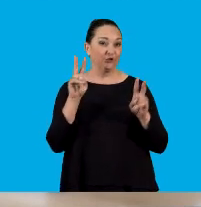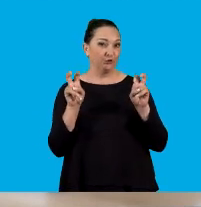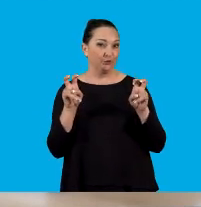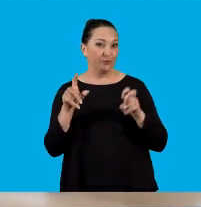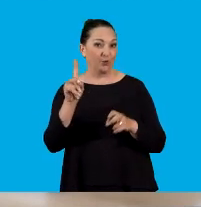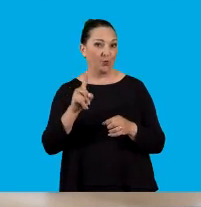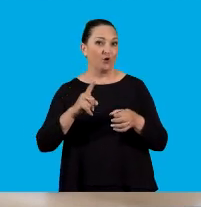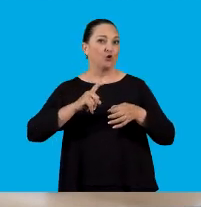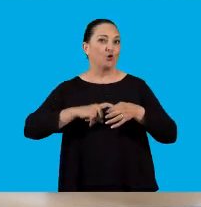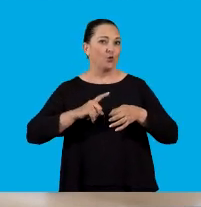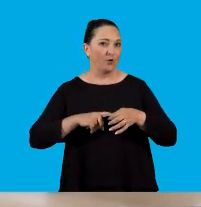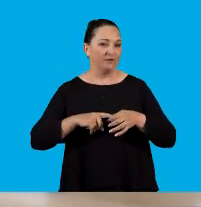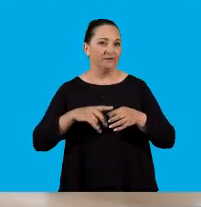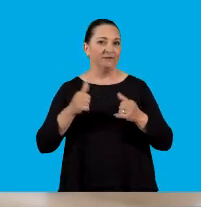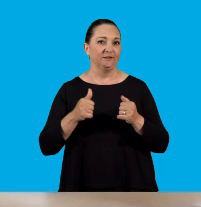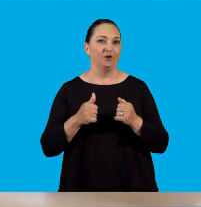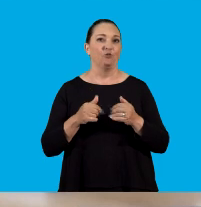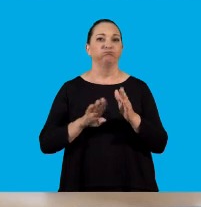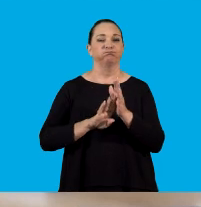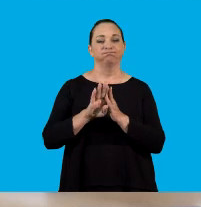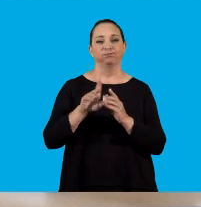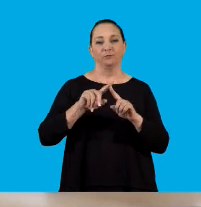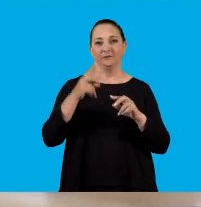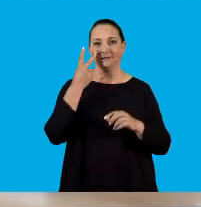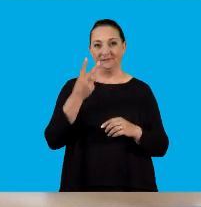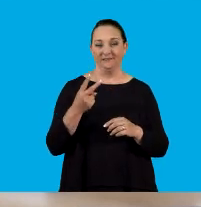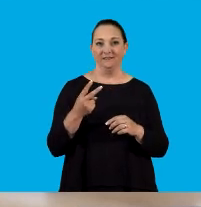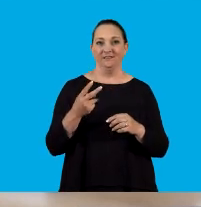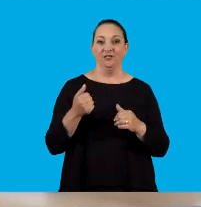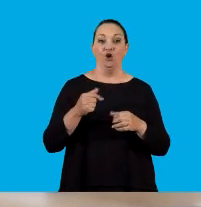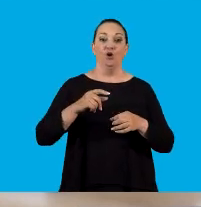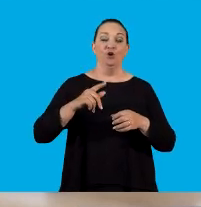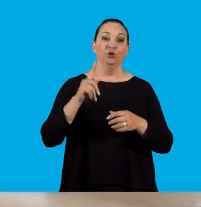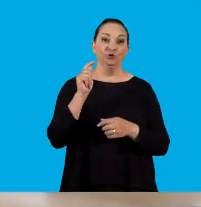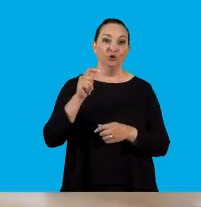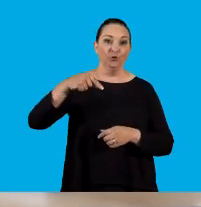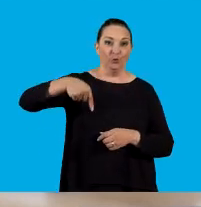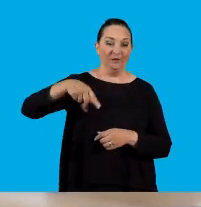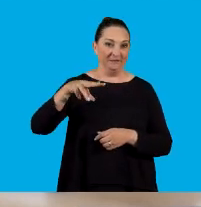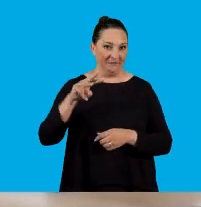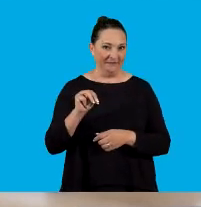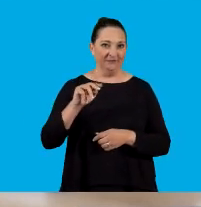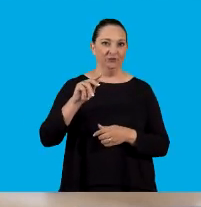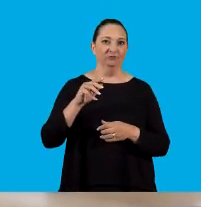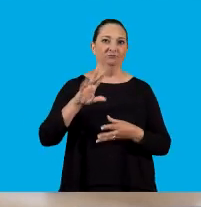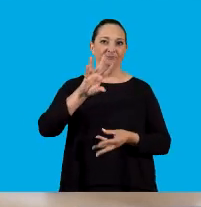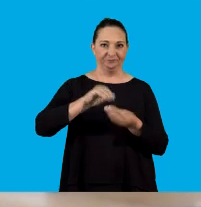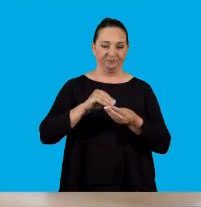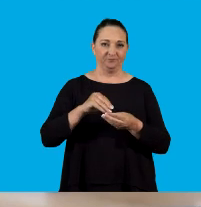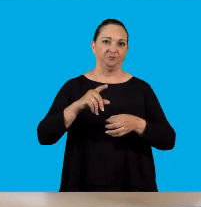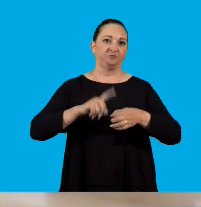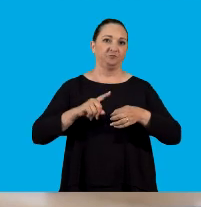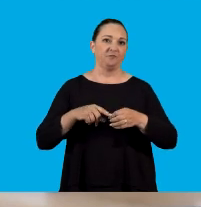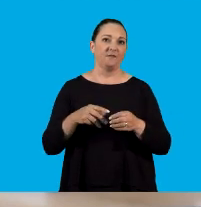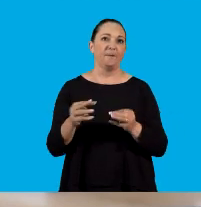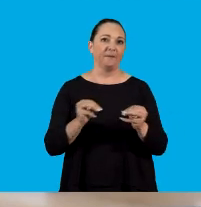call quality of performance, and the focus will be your total quality management under that. And then we will